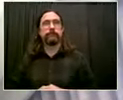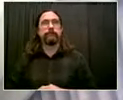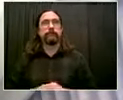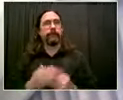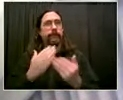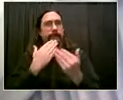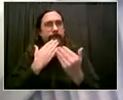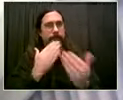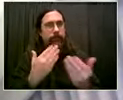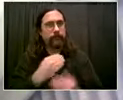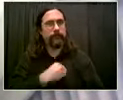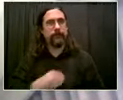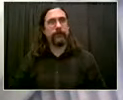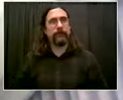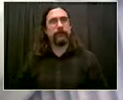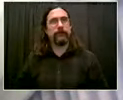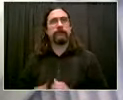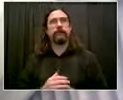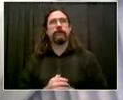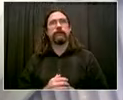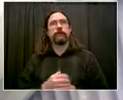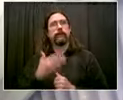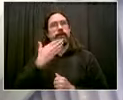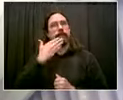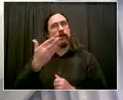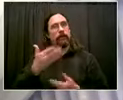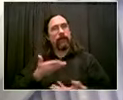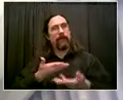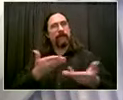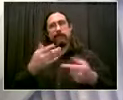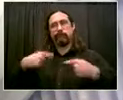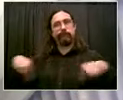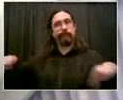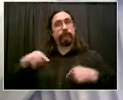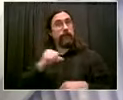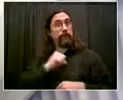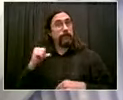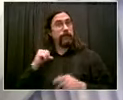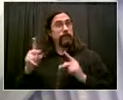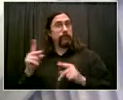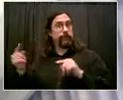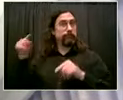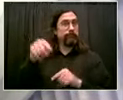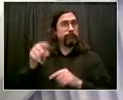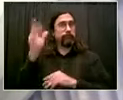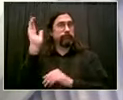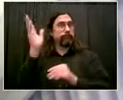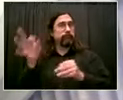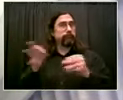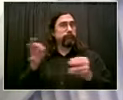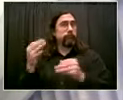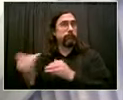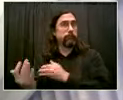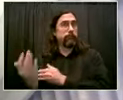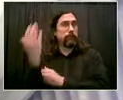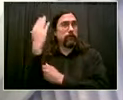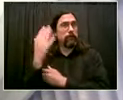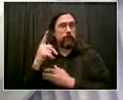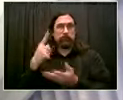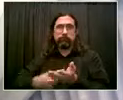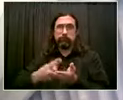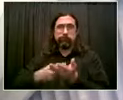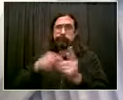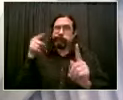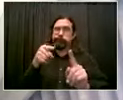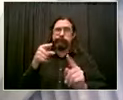recently to discuss this issue of gun violence. My heart bleeds for this family. And like you said, I've